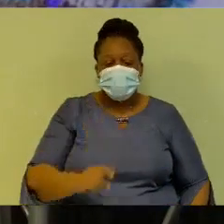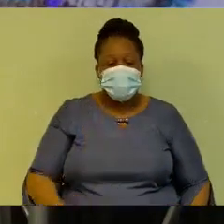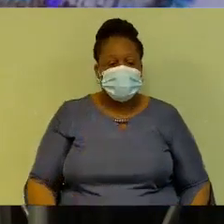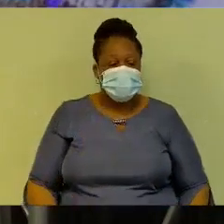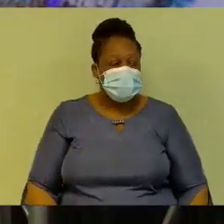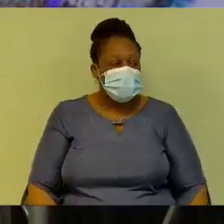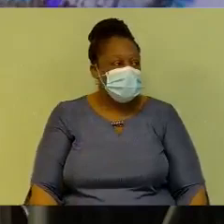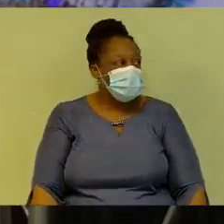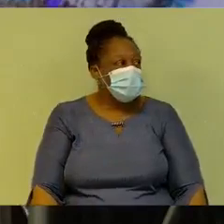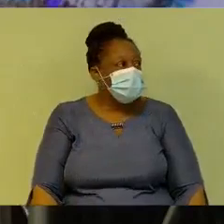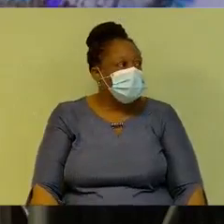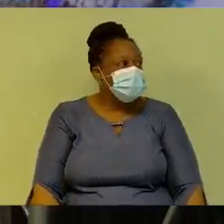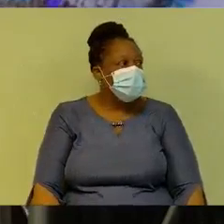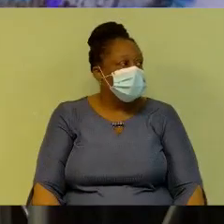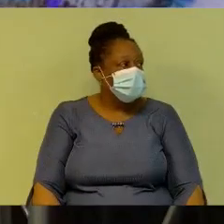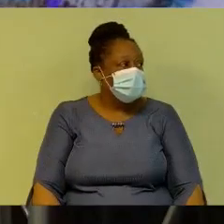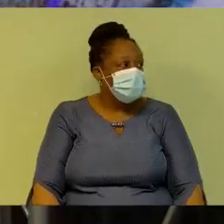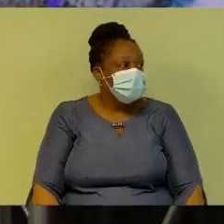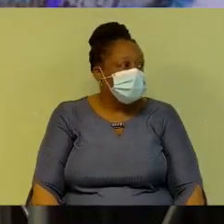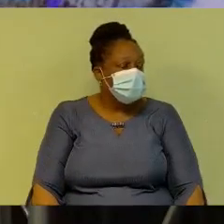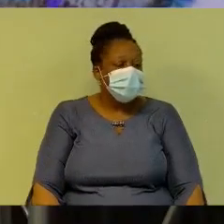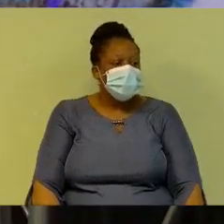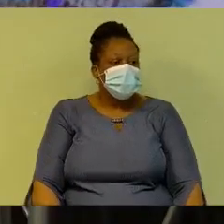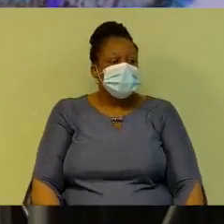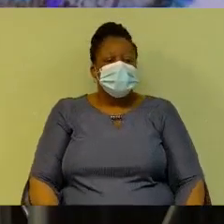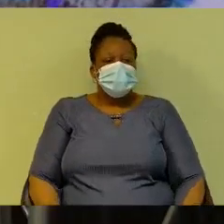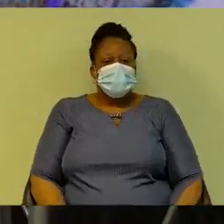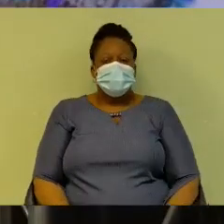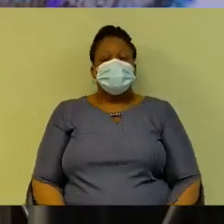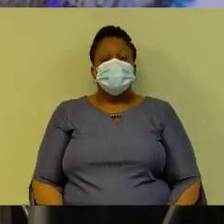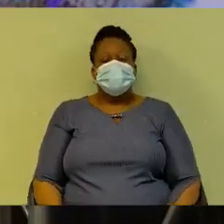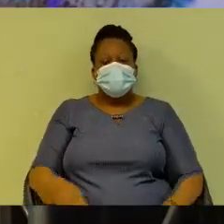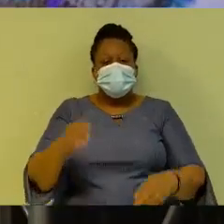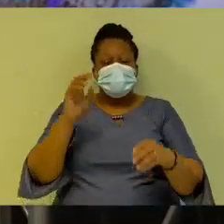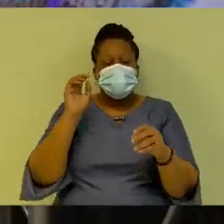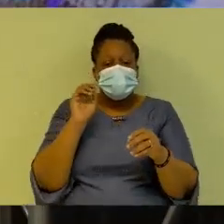While we are on the topic of masks, we cannot overemphasize this too much.